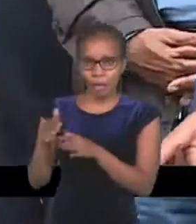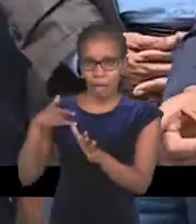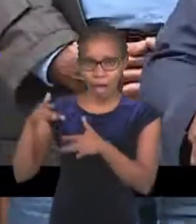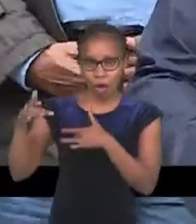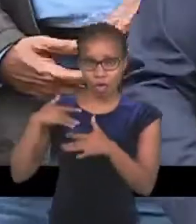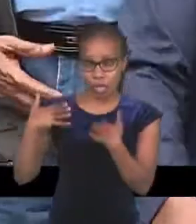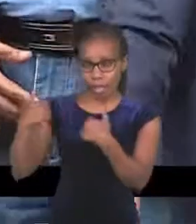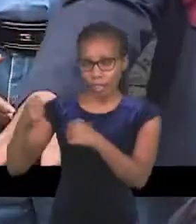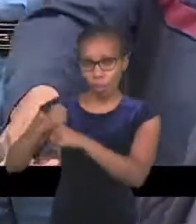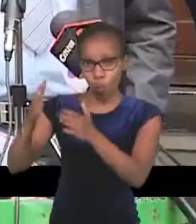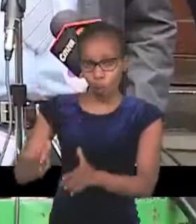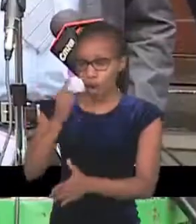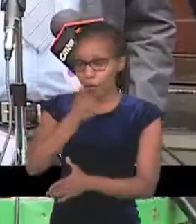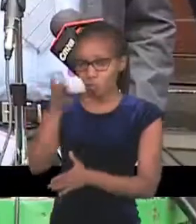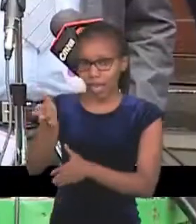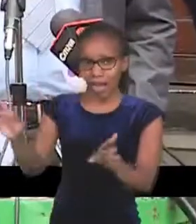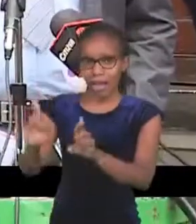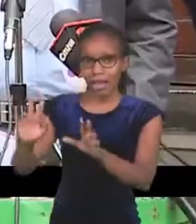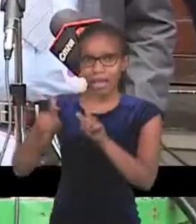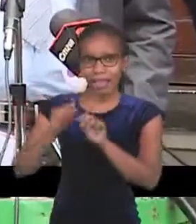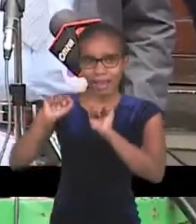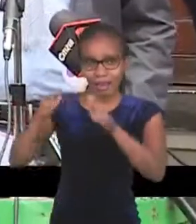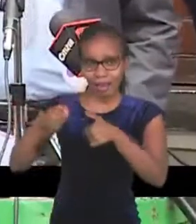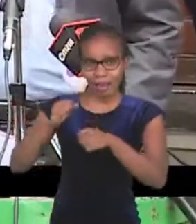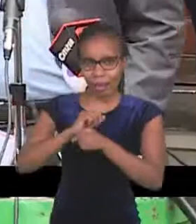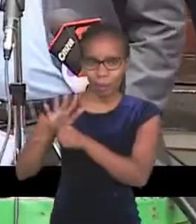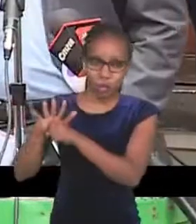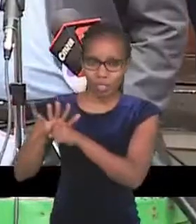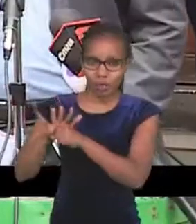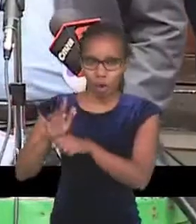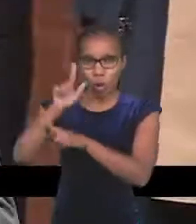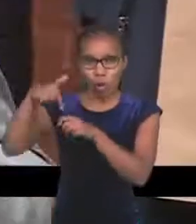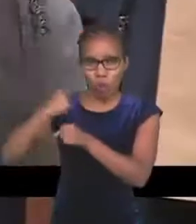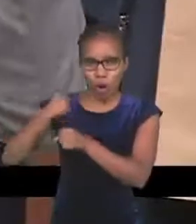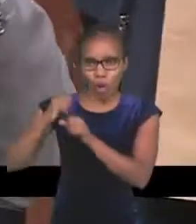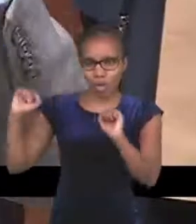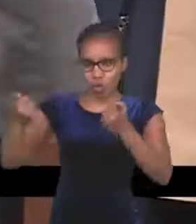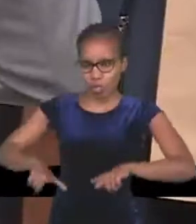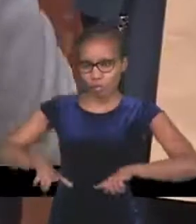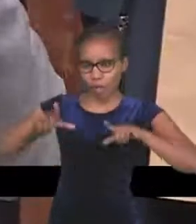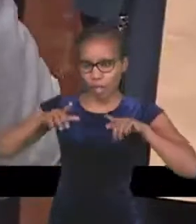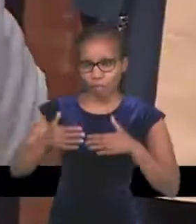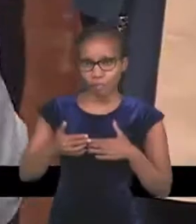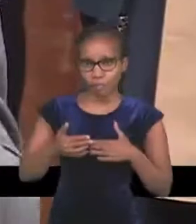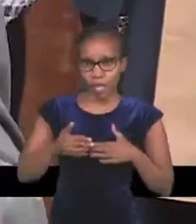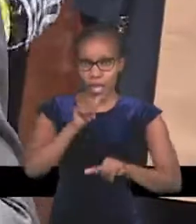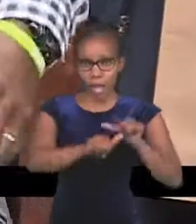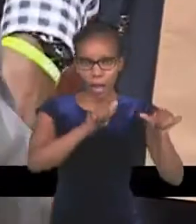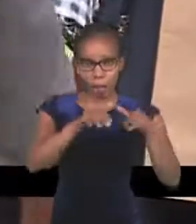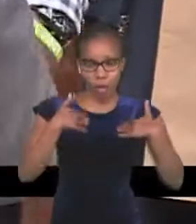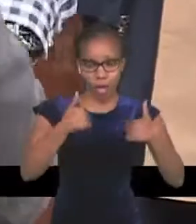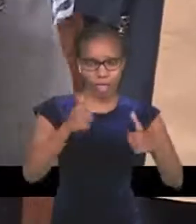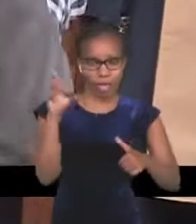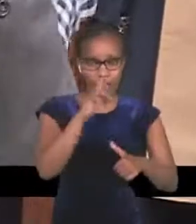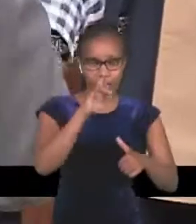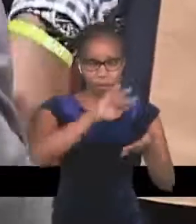health workers are facing high risk of contracting the COVID-19 as they work to save lives. Kama tunaangalia health risk allowance, kuna